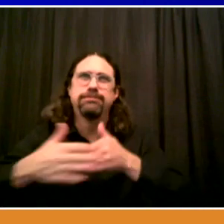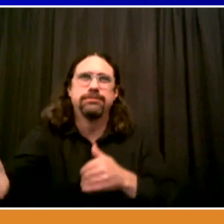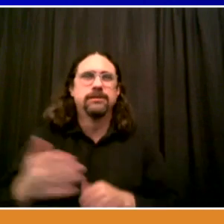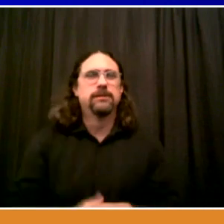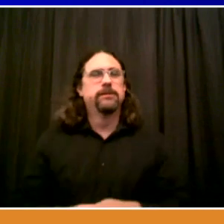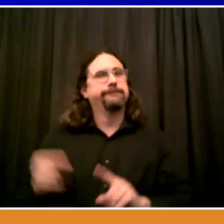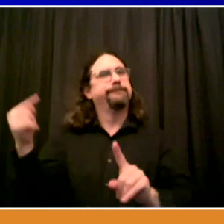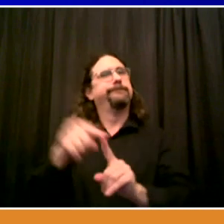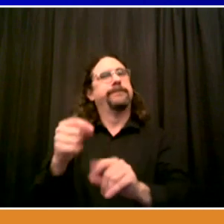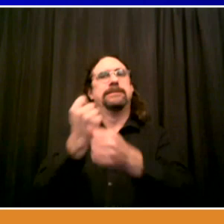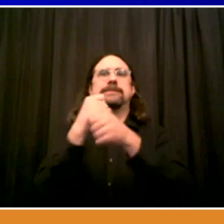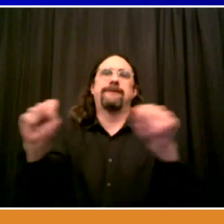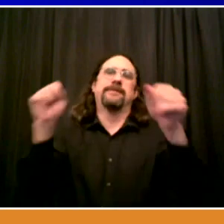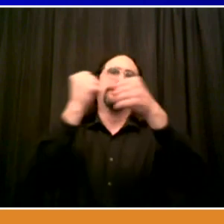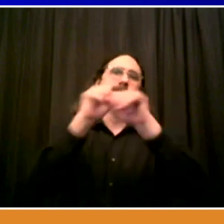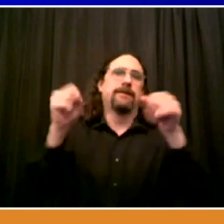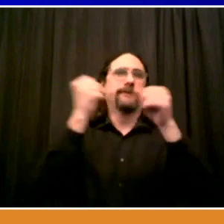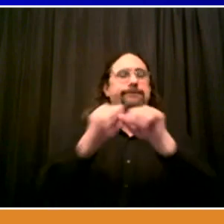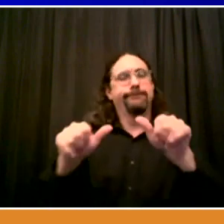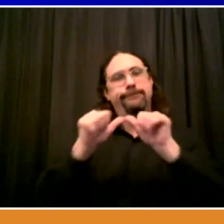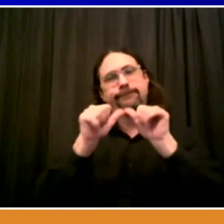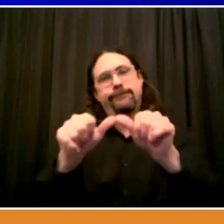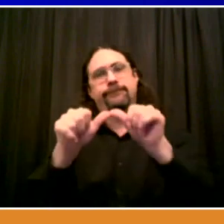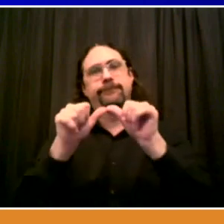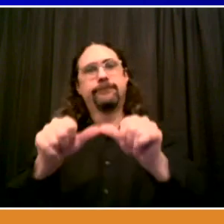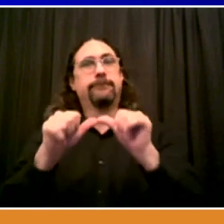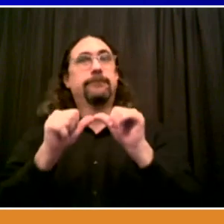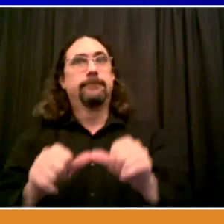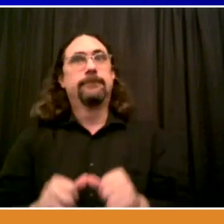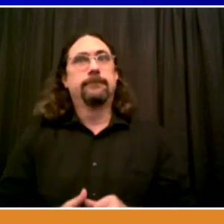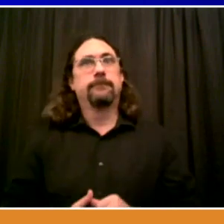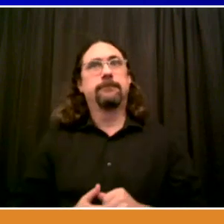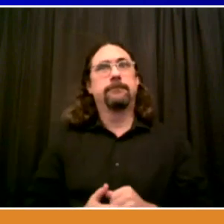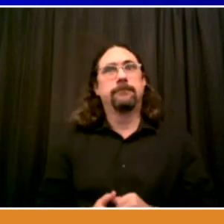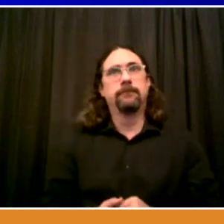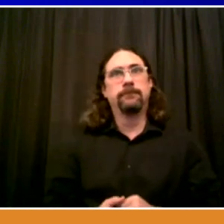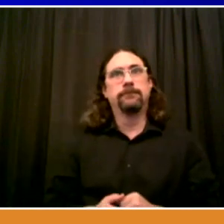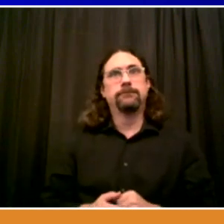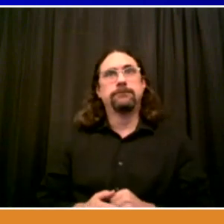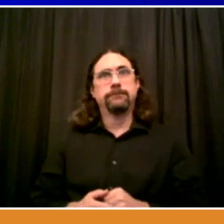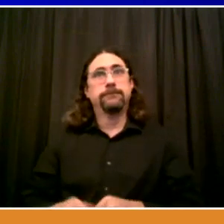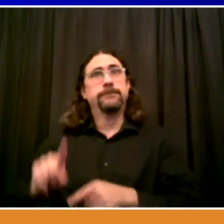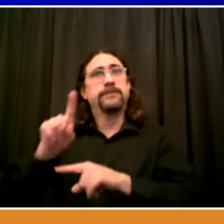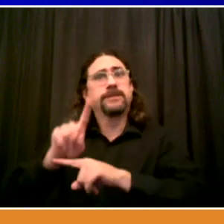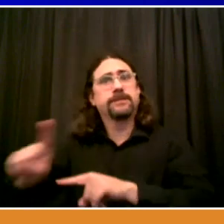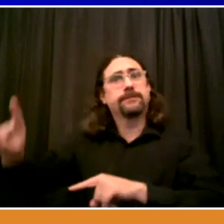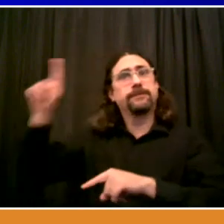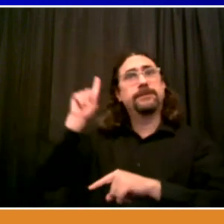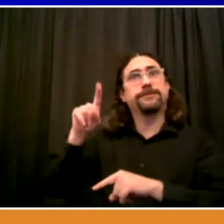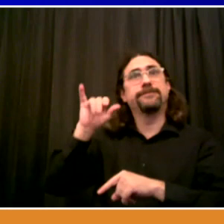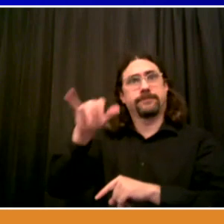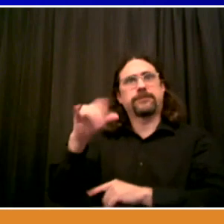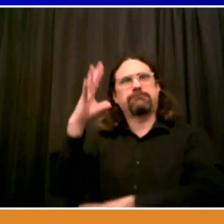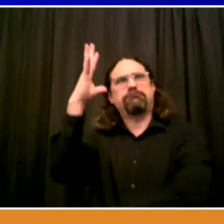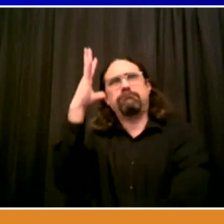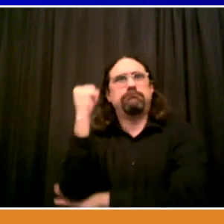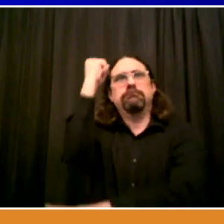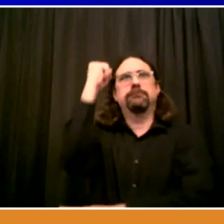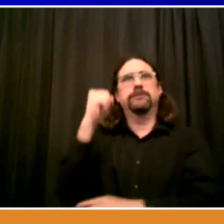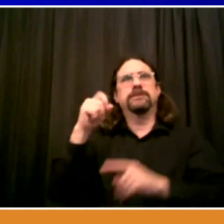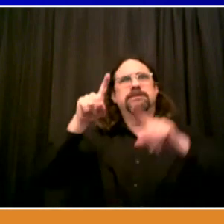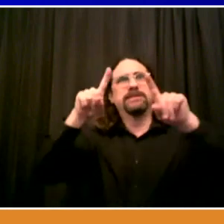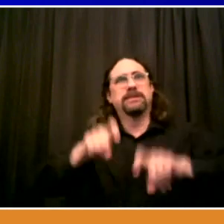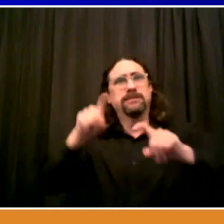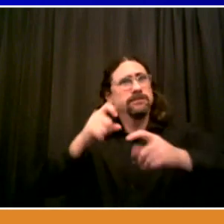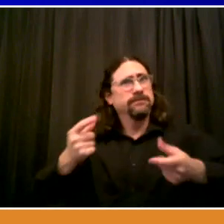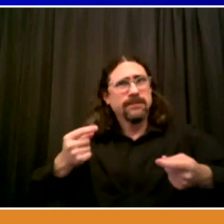day where 33,000 people got tested in one day in New York City, the highest we've had since the beginning of this crisis. We intend to keep building that number